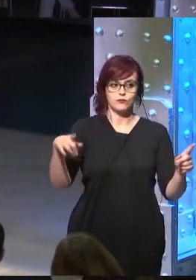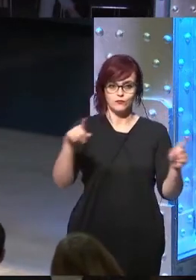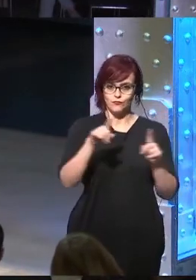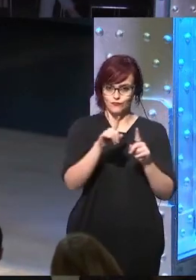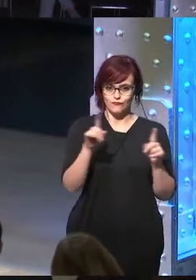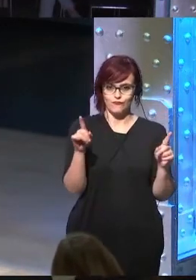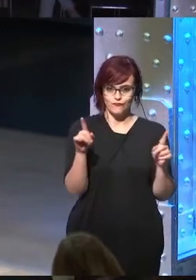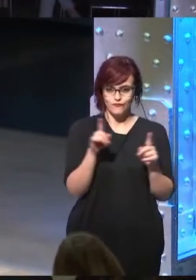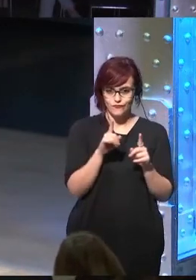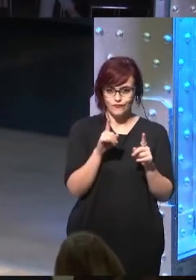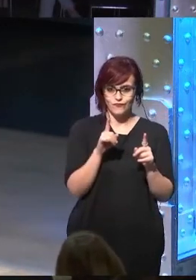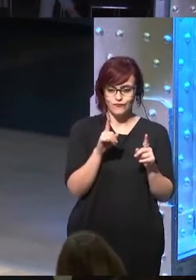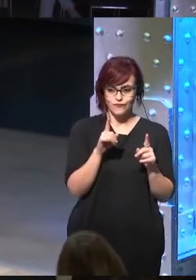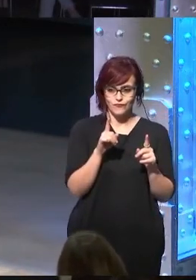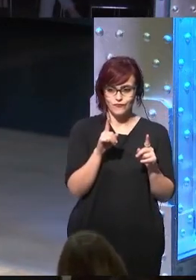but